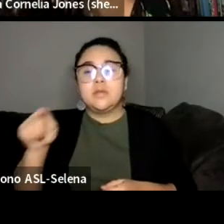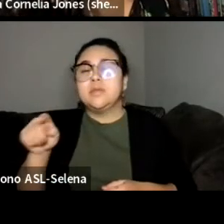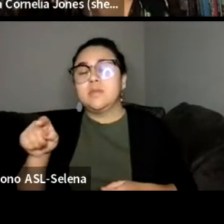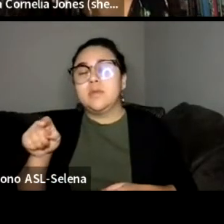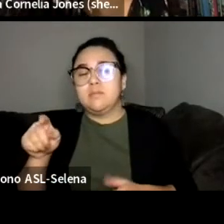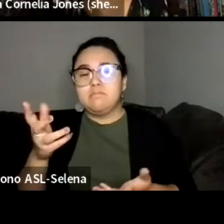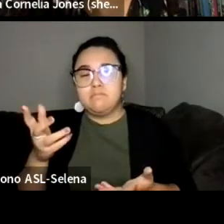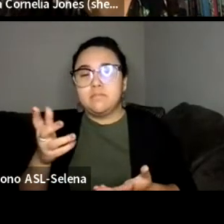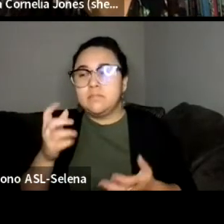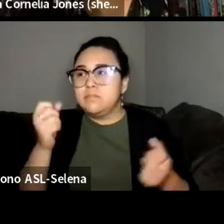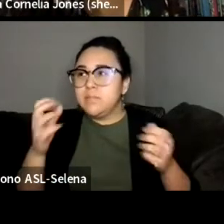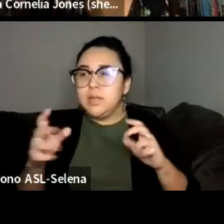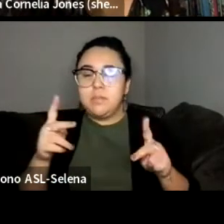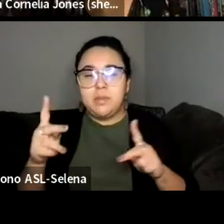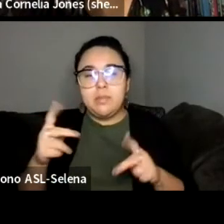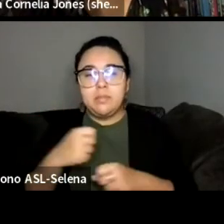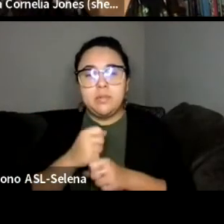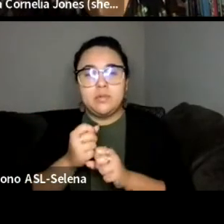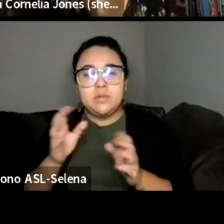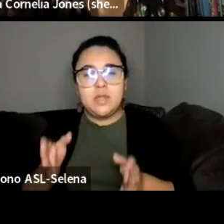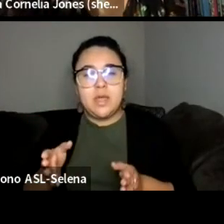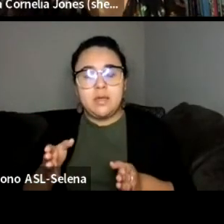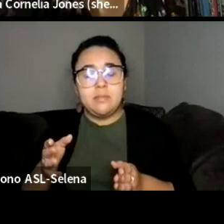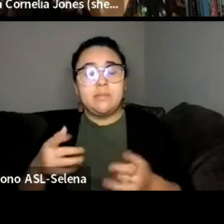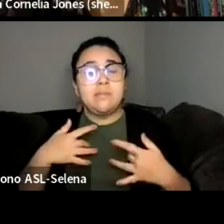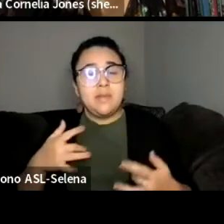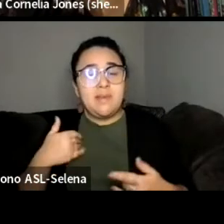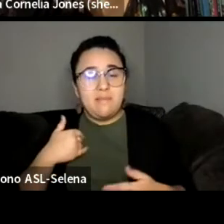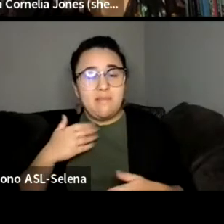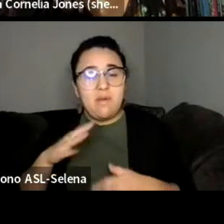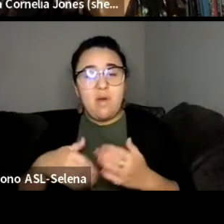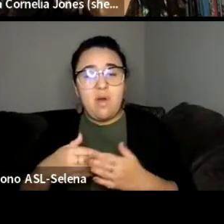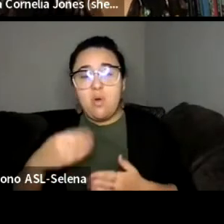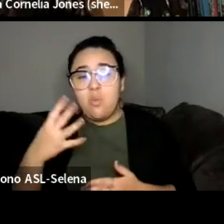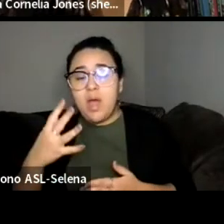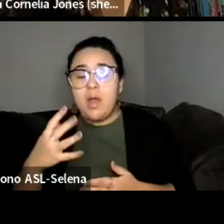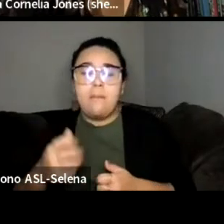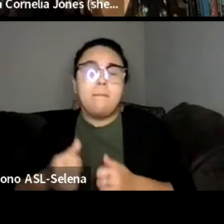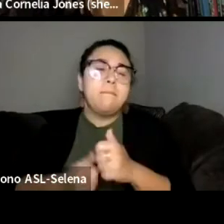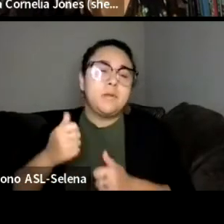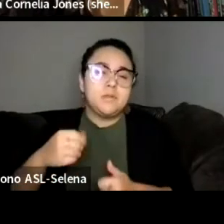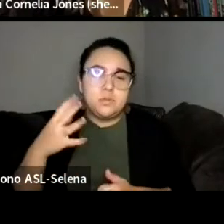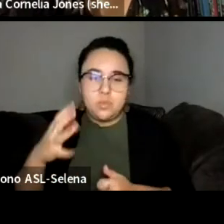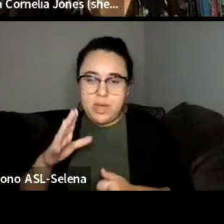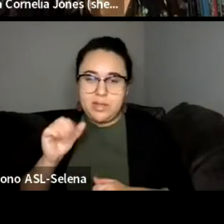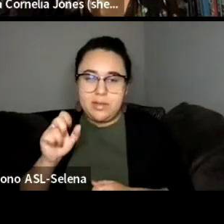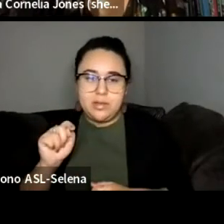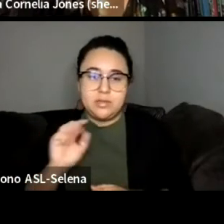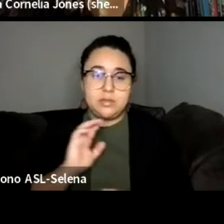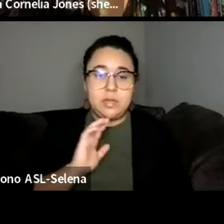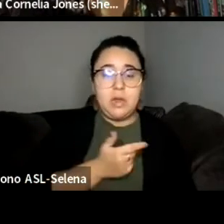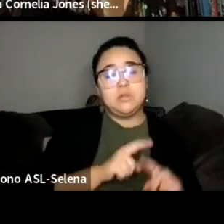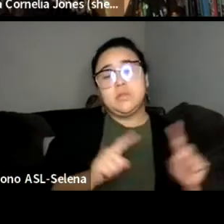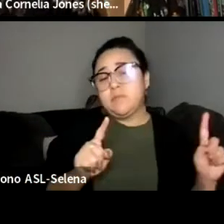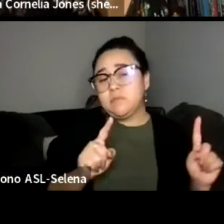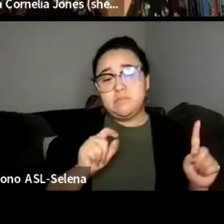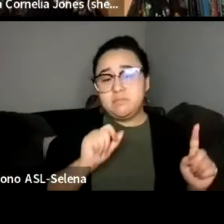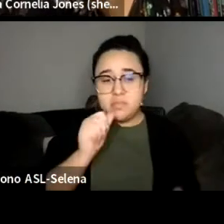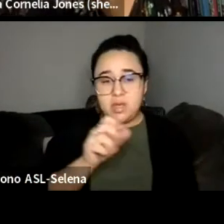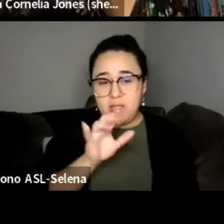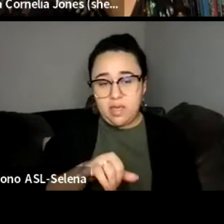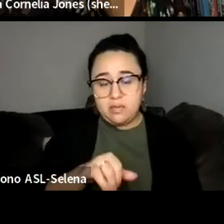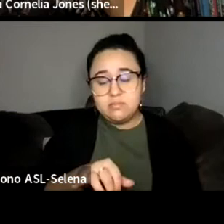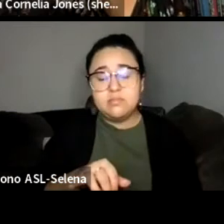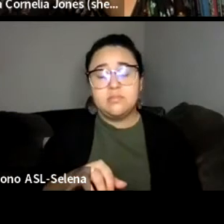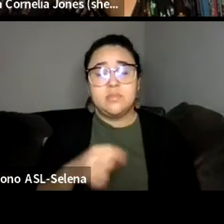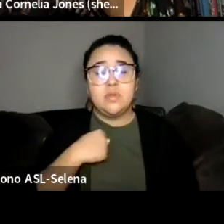white or mostly white casts, and we did not. And many of them didn't include parents, and our cast did, and our production team included parents.